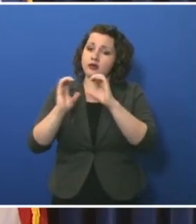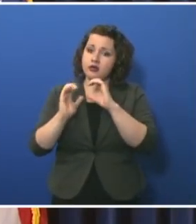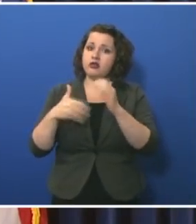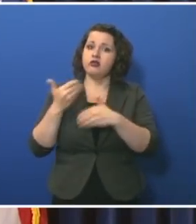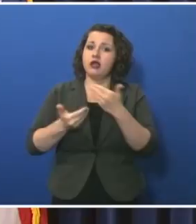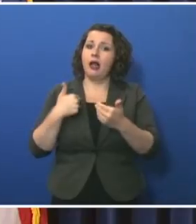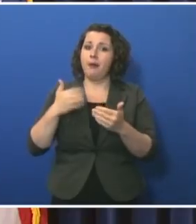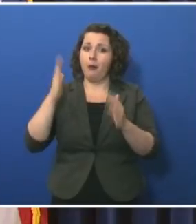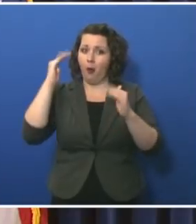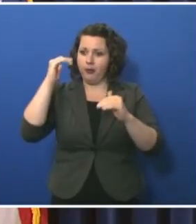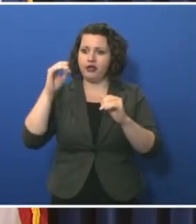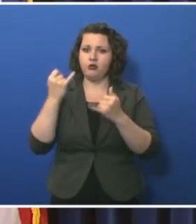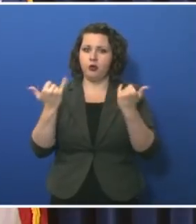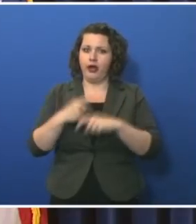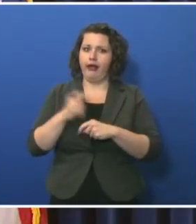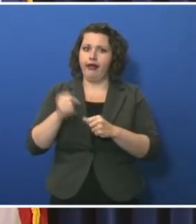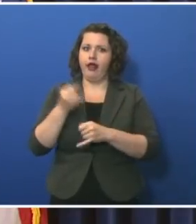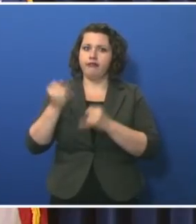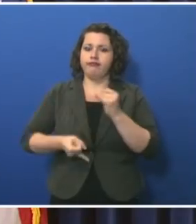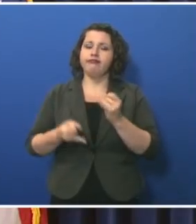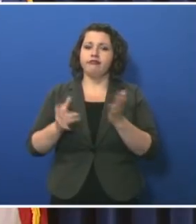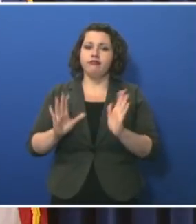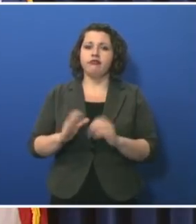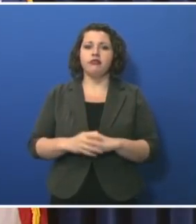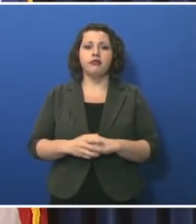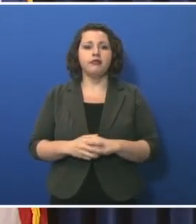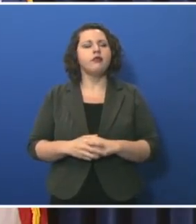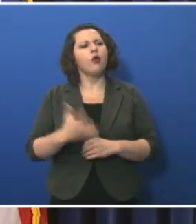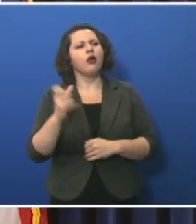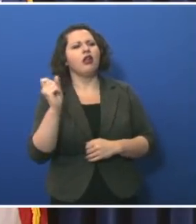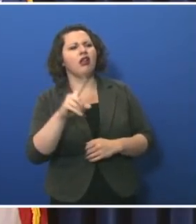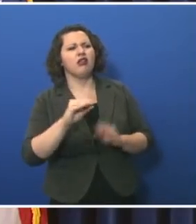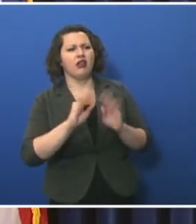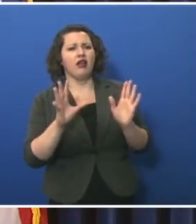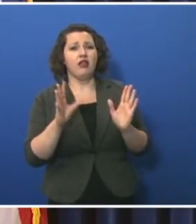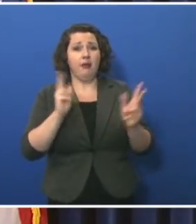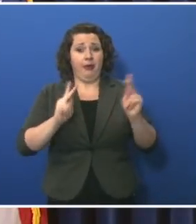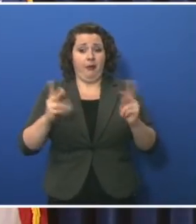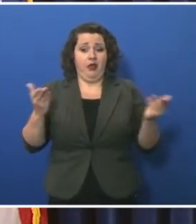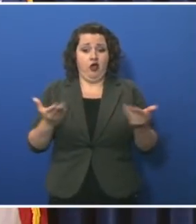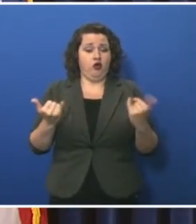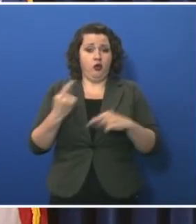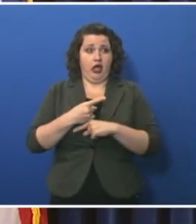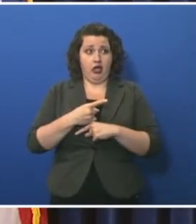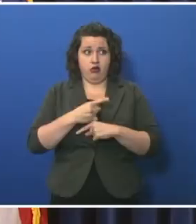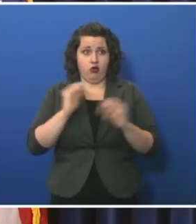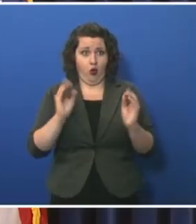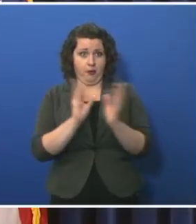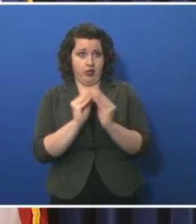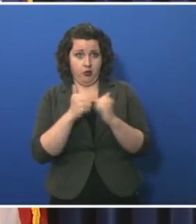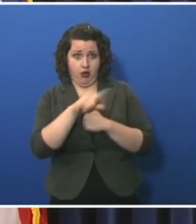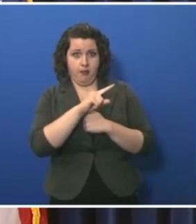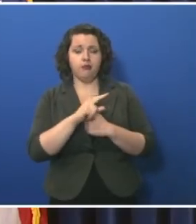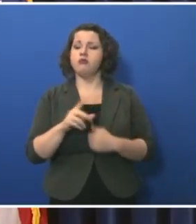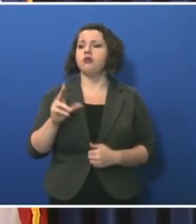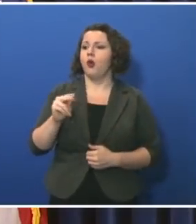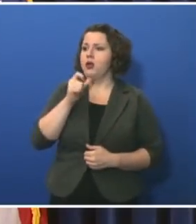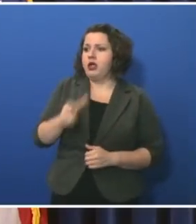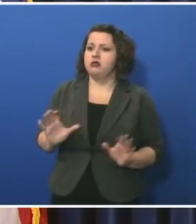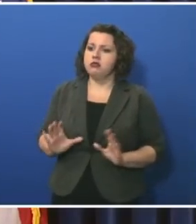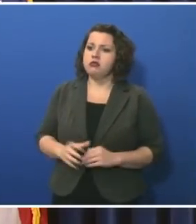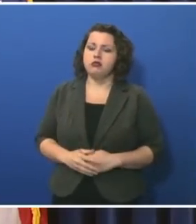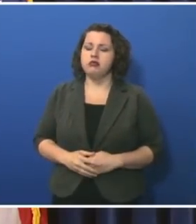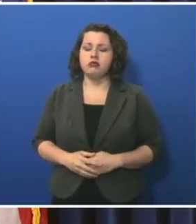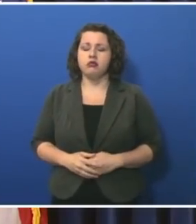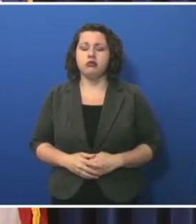we can get that finalized today. And just to follow, just to clarify, Yep. the folks who were here today, you did not meet with them? No, I did not. One of the